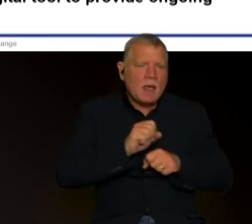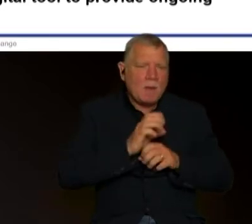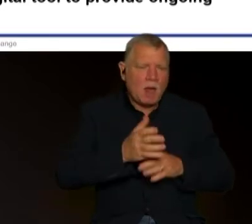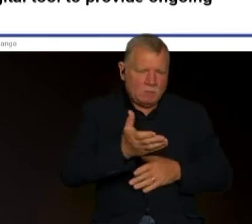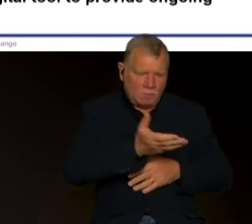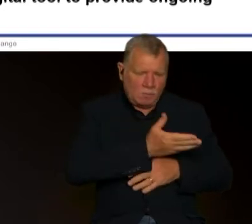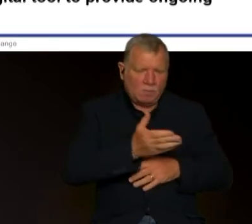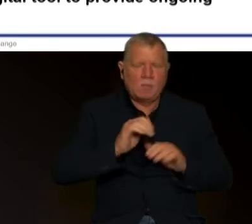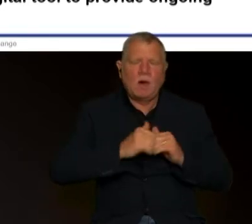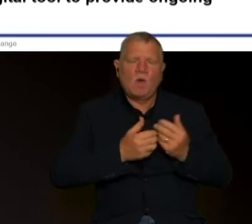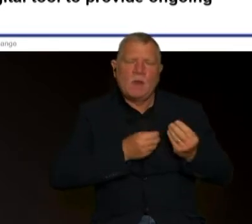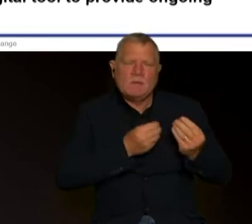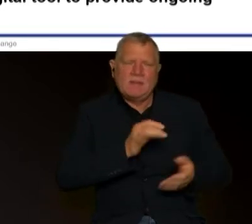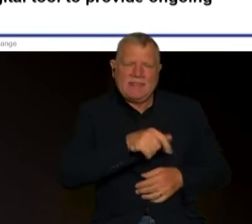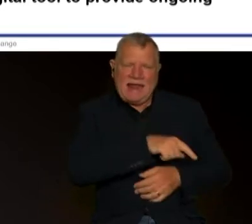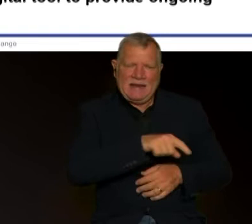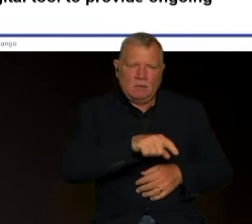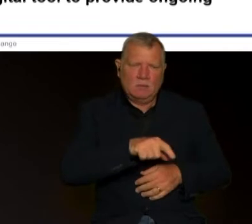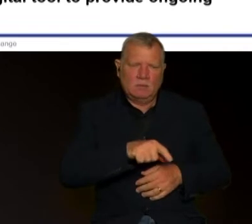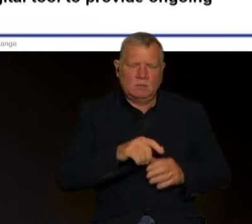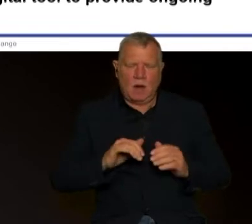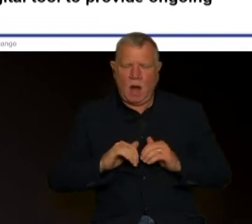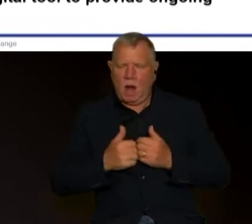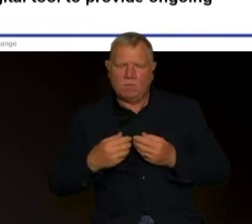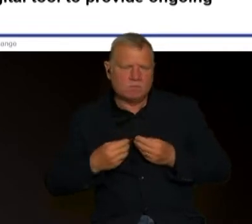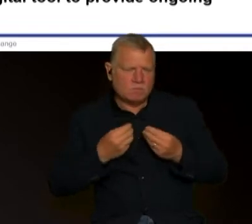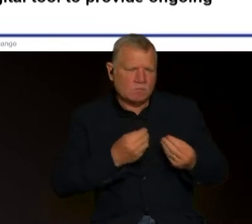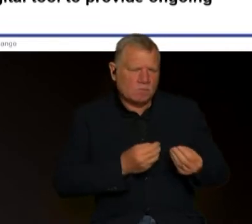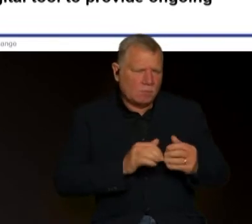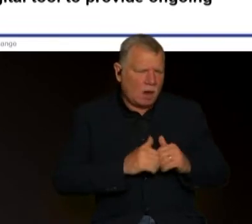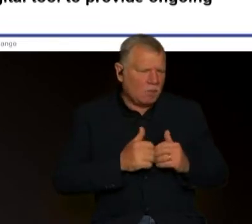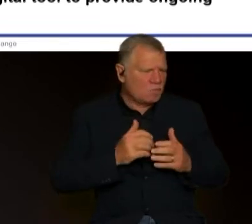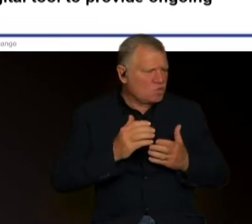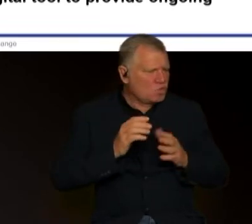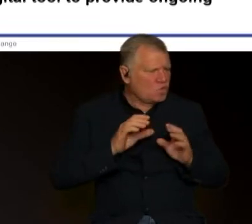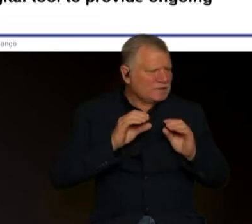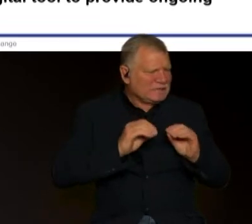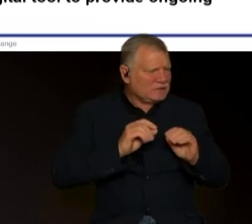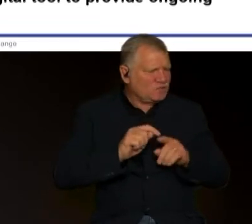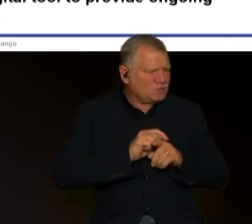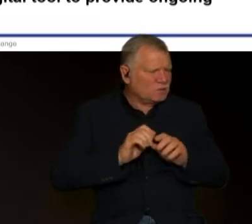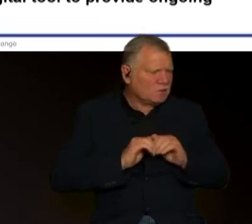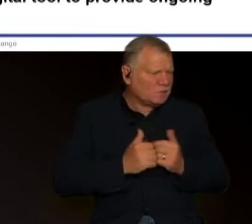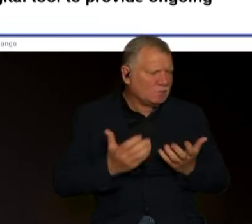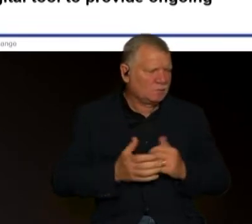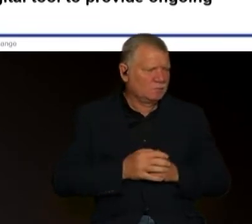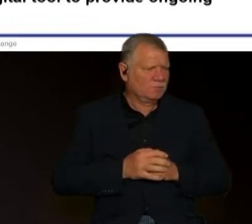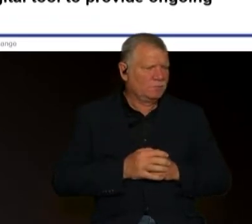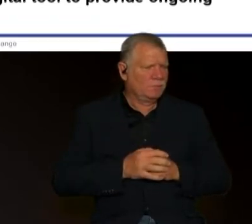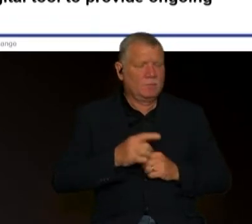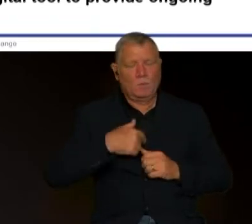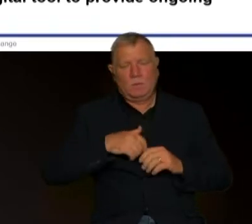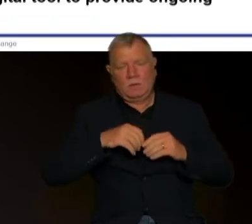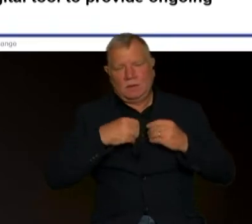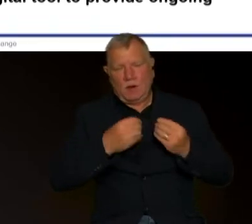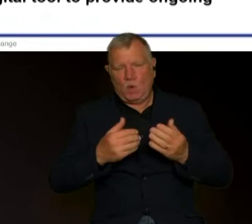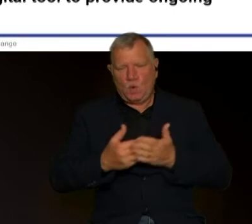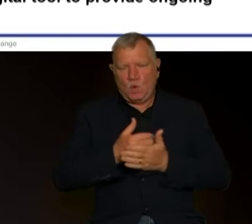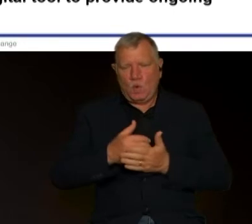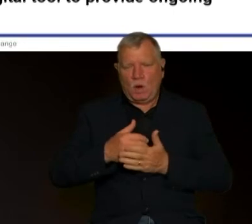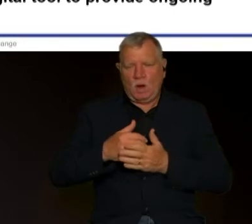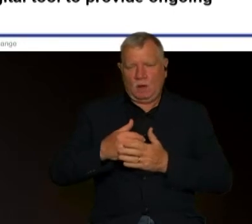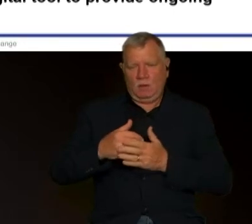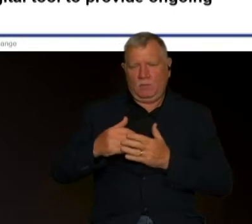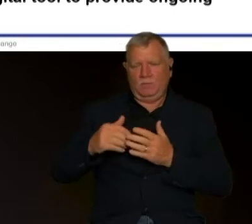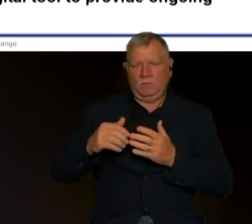What do employees need? How do we supply this? What's the offering or the supply? The courses. This was the pilot.